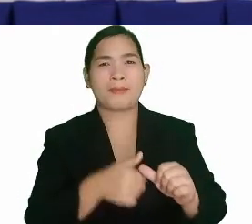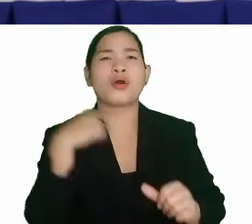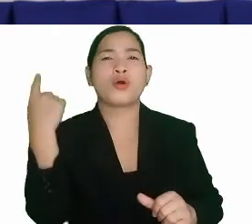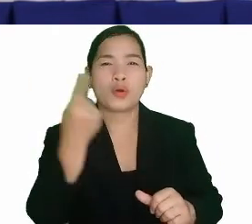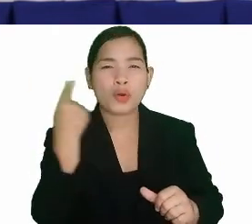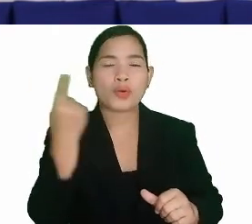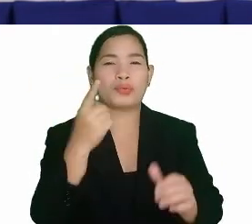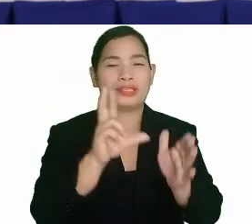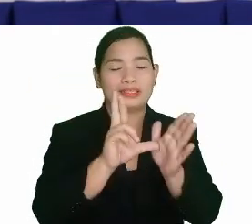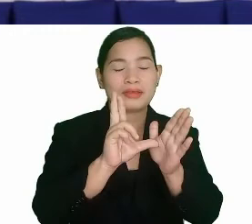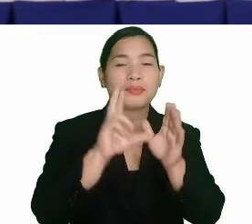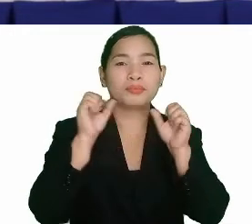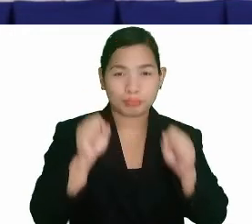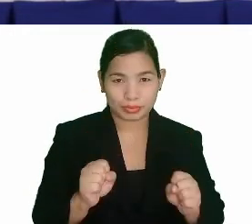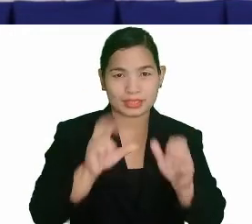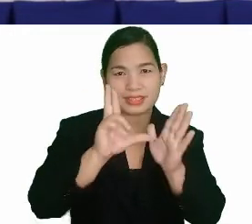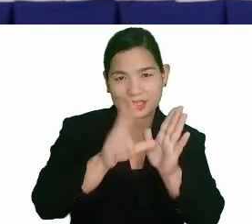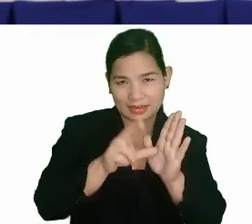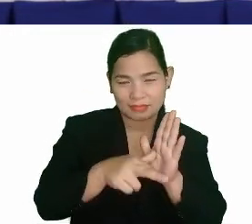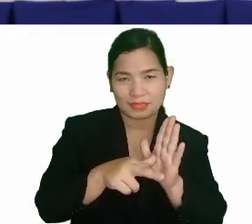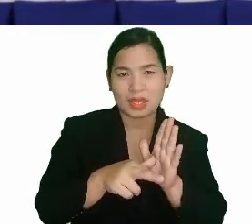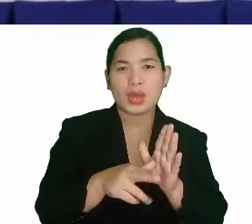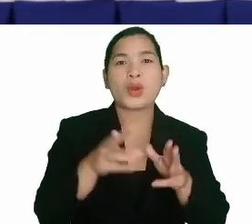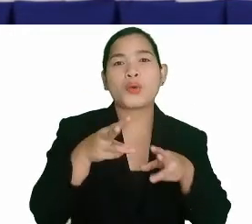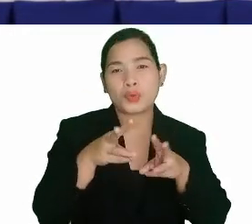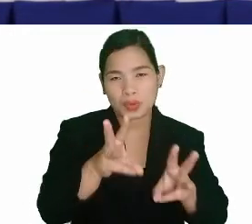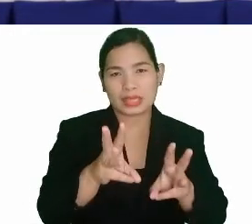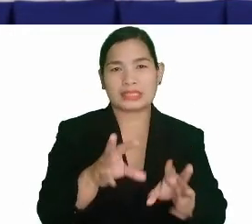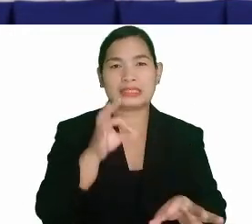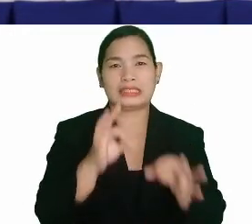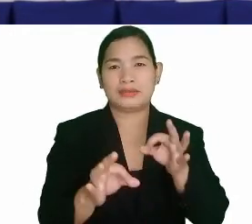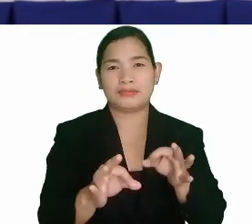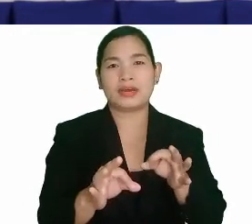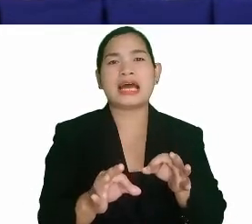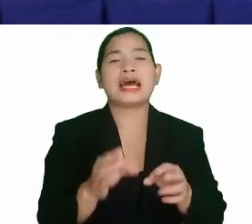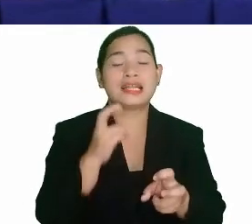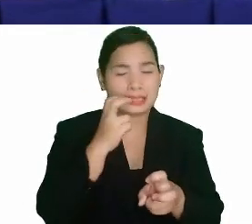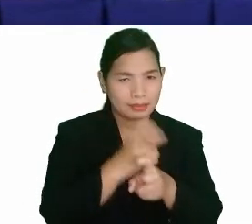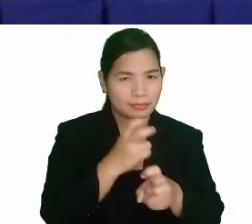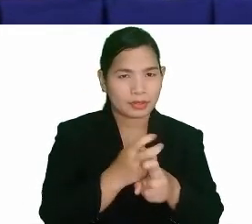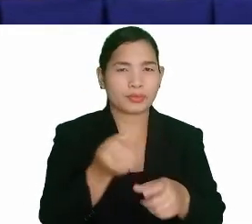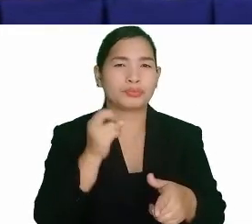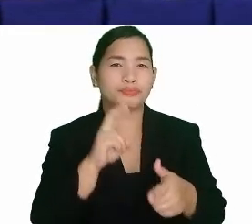can always review the steps from your module if you find it difficult.